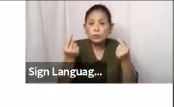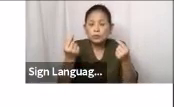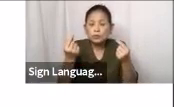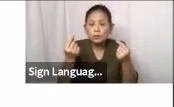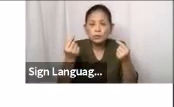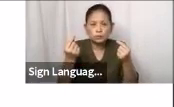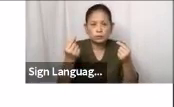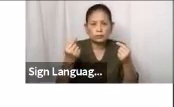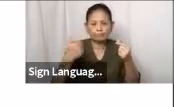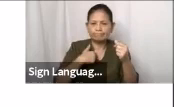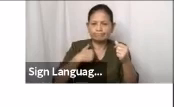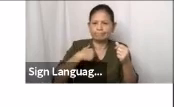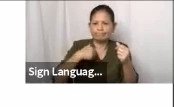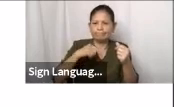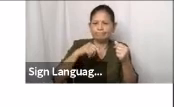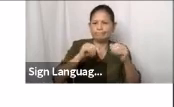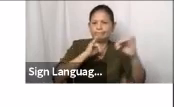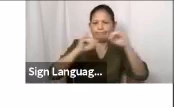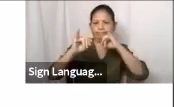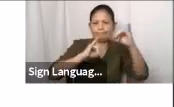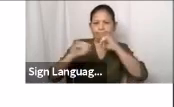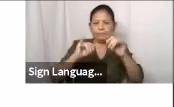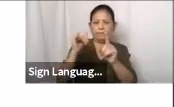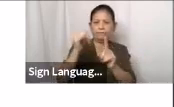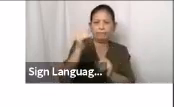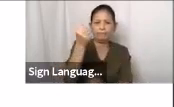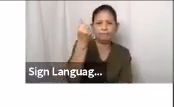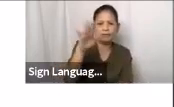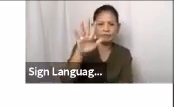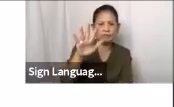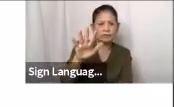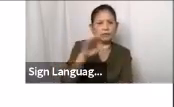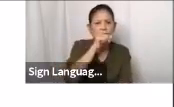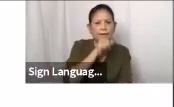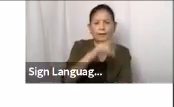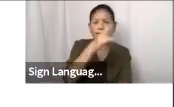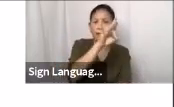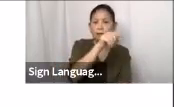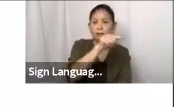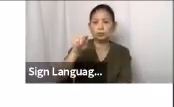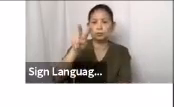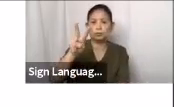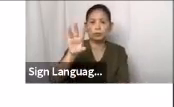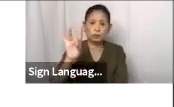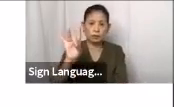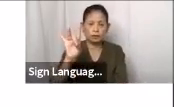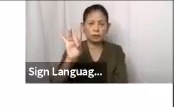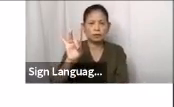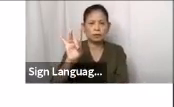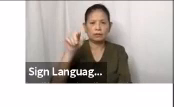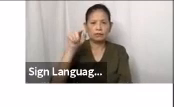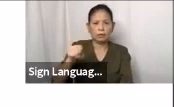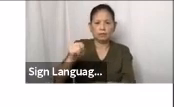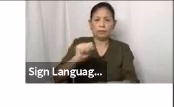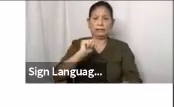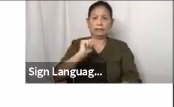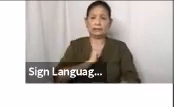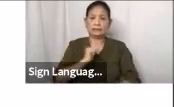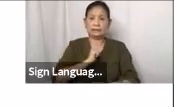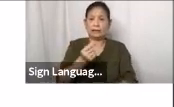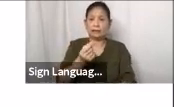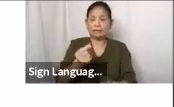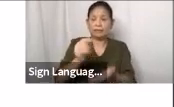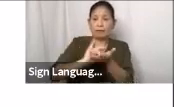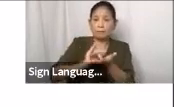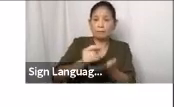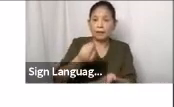15 transgender women from the age of 18 to 28 who are on self-medication from minimum from